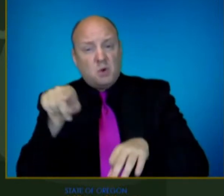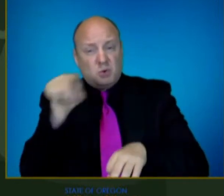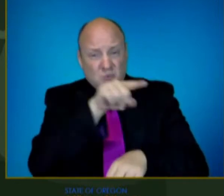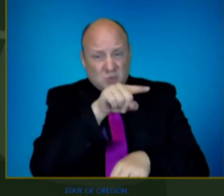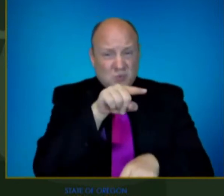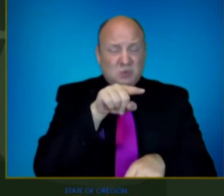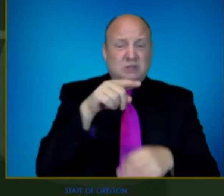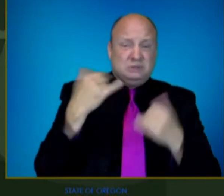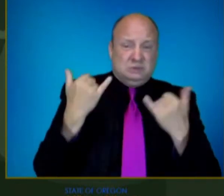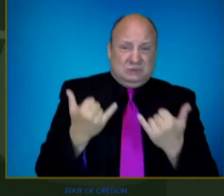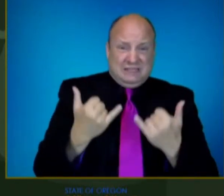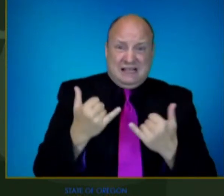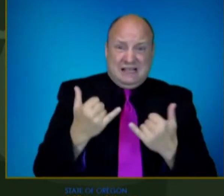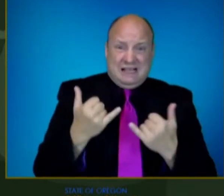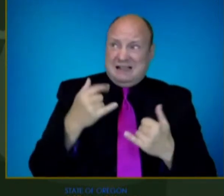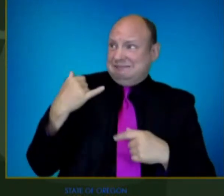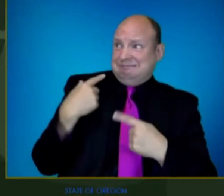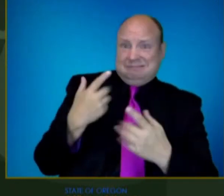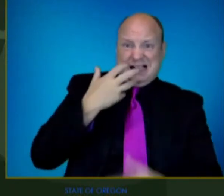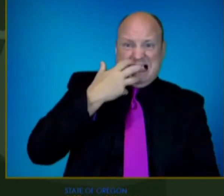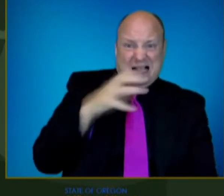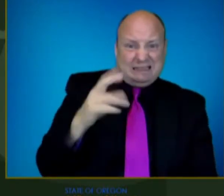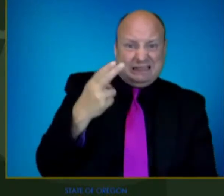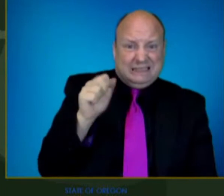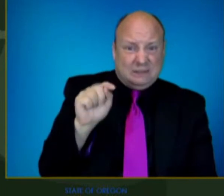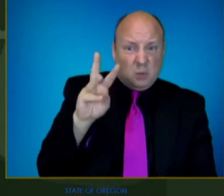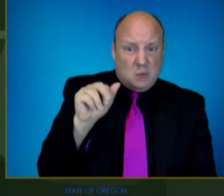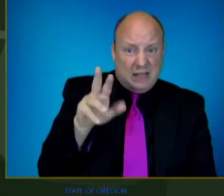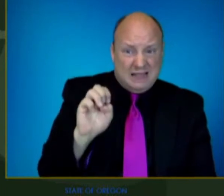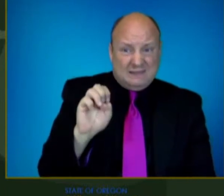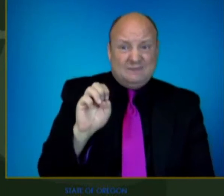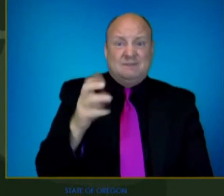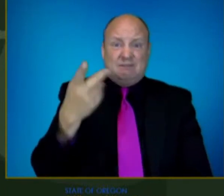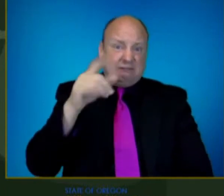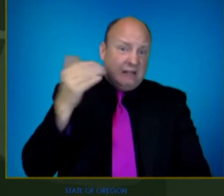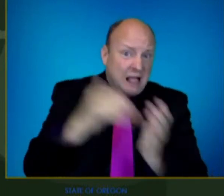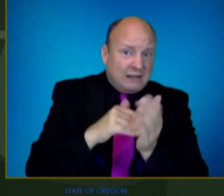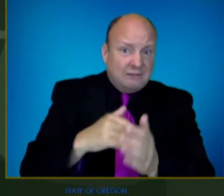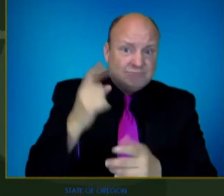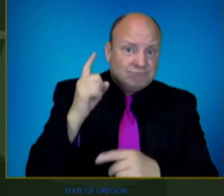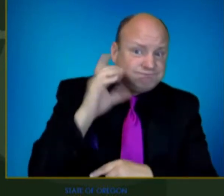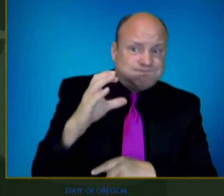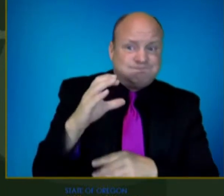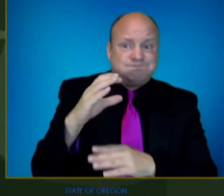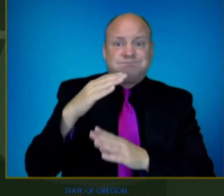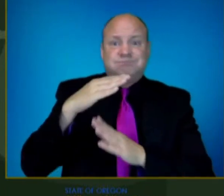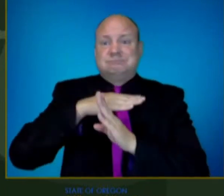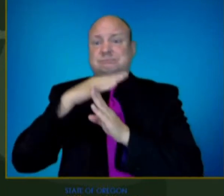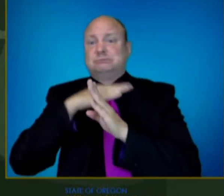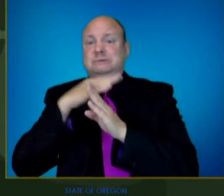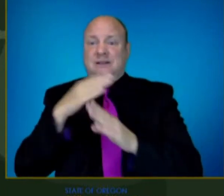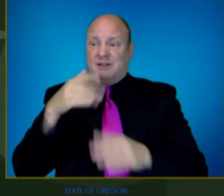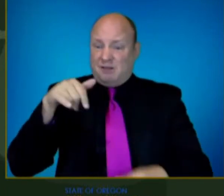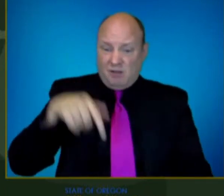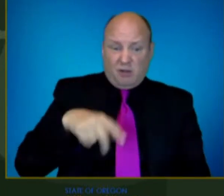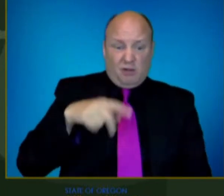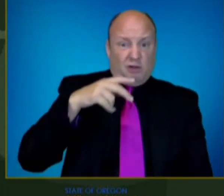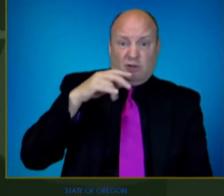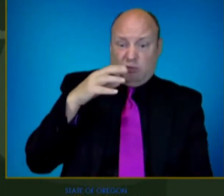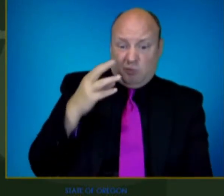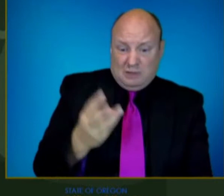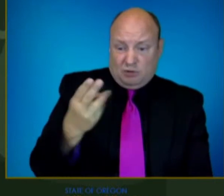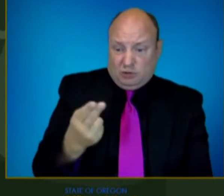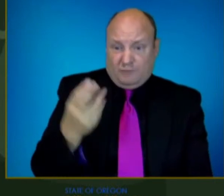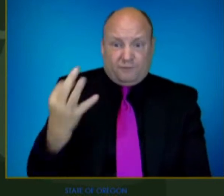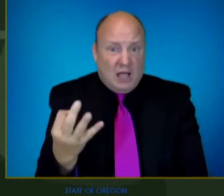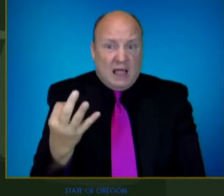with triple-digit temperatures starting as soon as today. I've declared a state of emergency for extreme